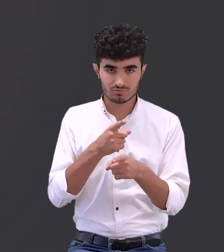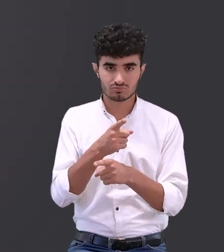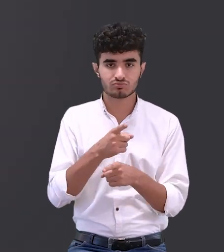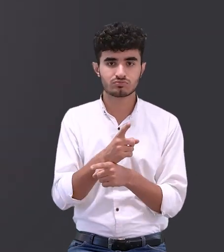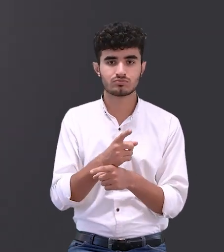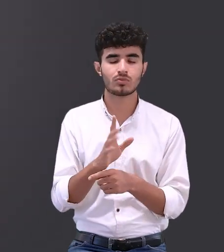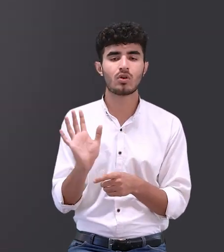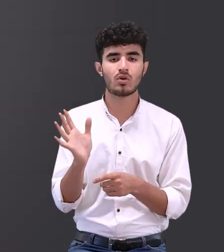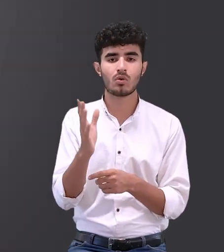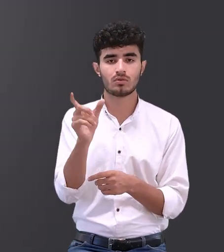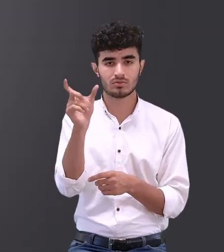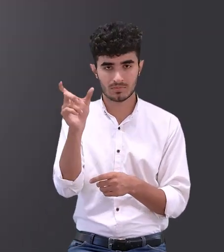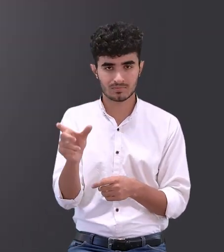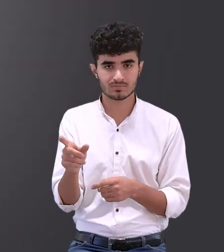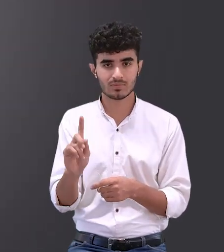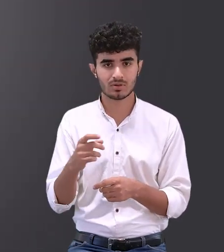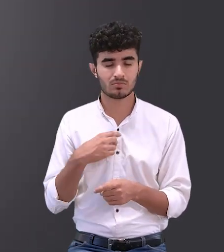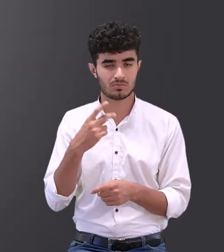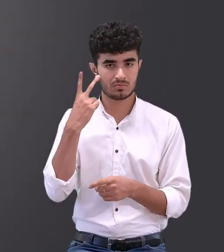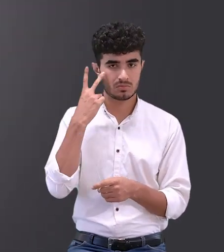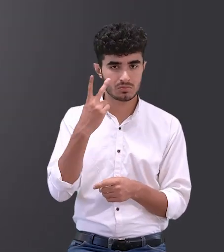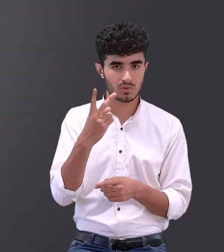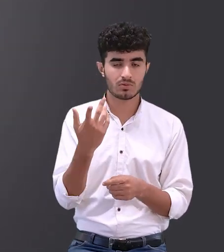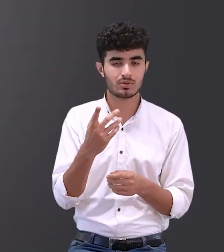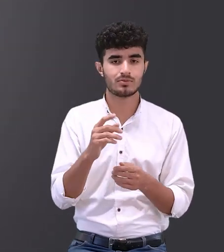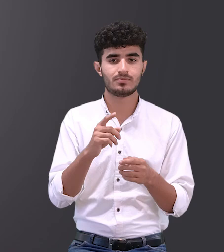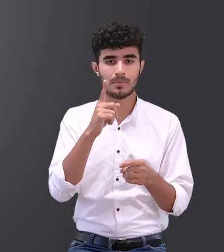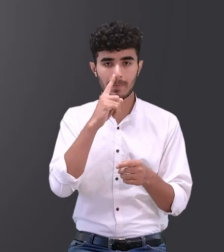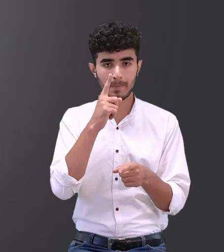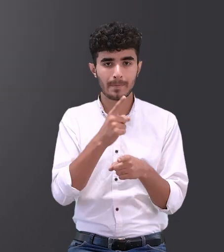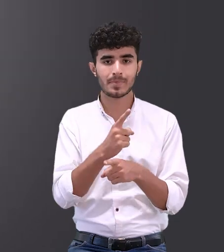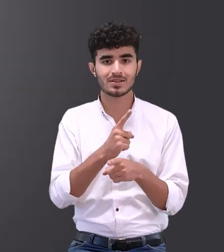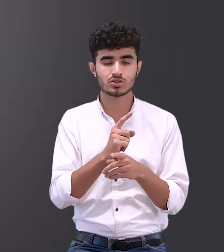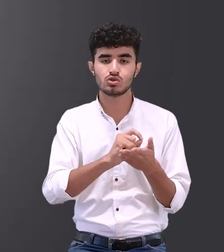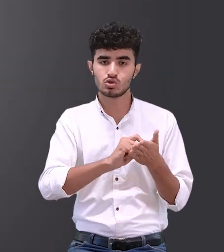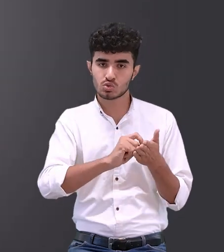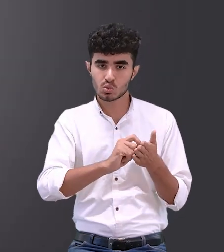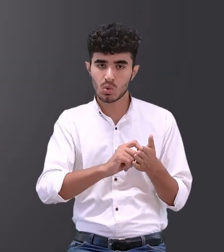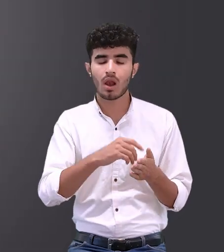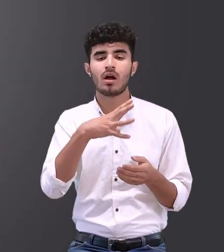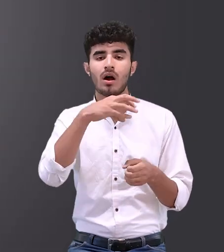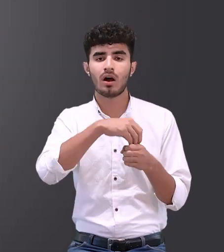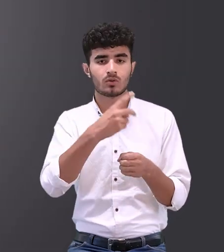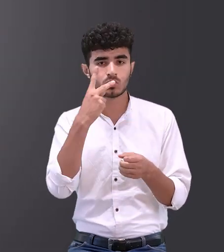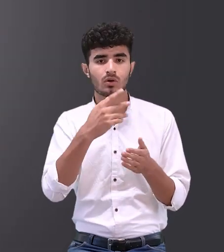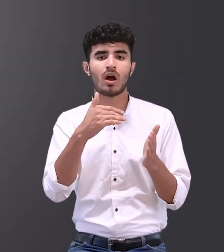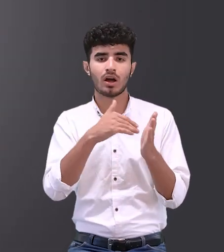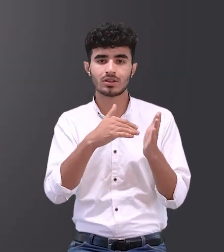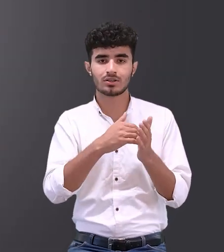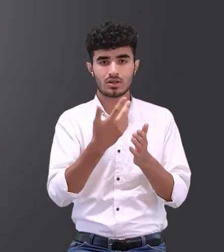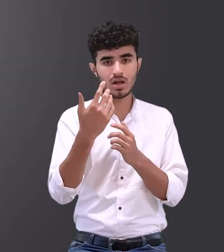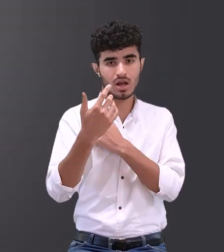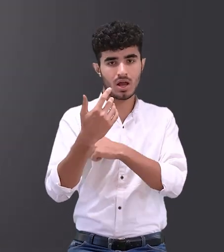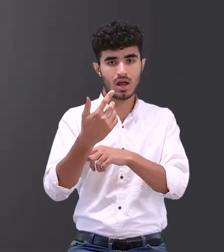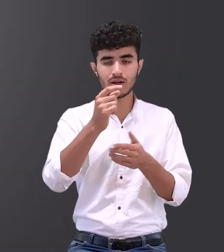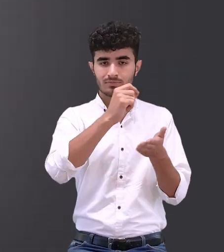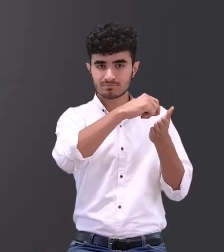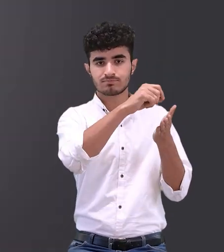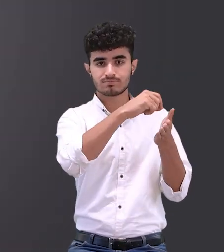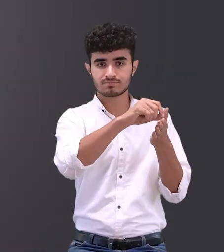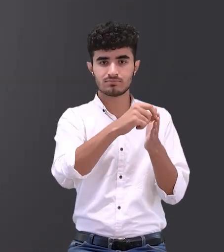I've taught teachers who, because they write on the board a lot, they get these shoulder nerve impingements in the dominant